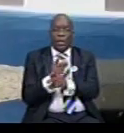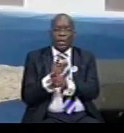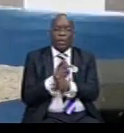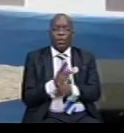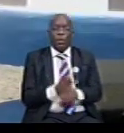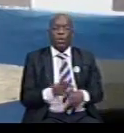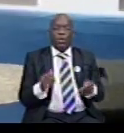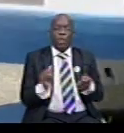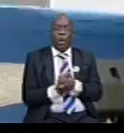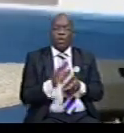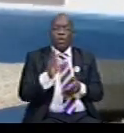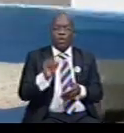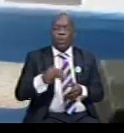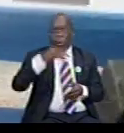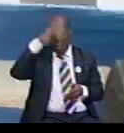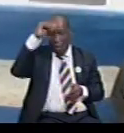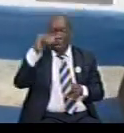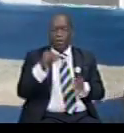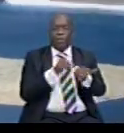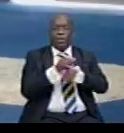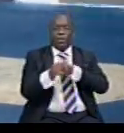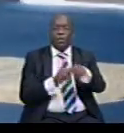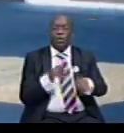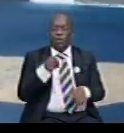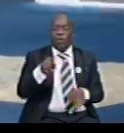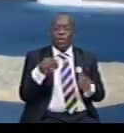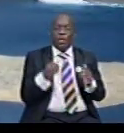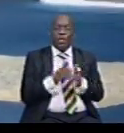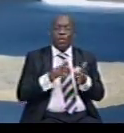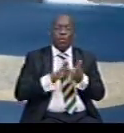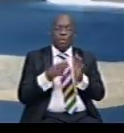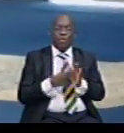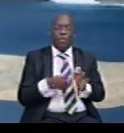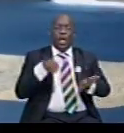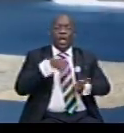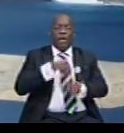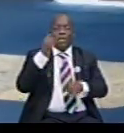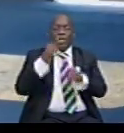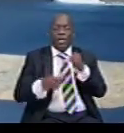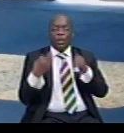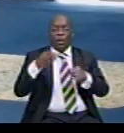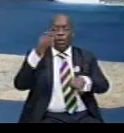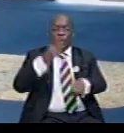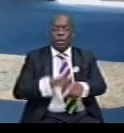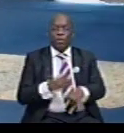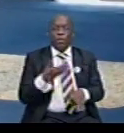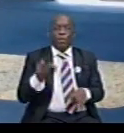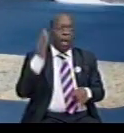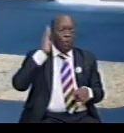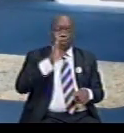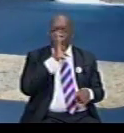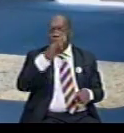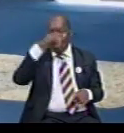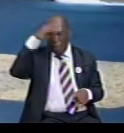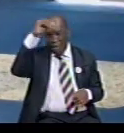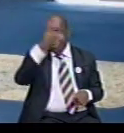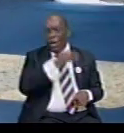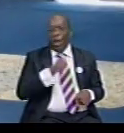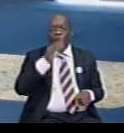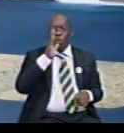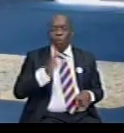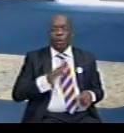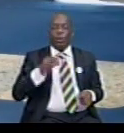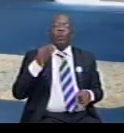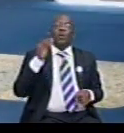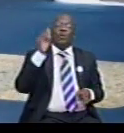It means that at the end of the time, there will be men and women, There will be ministers and